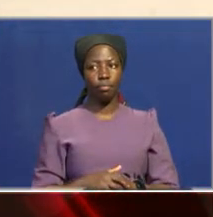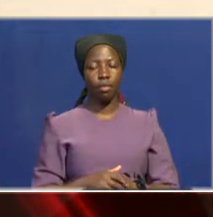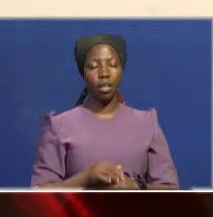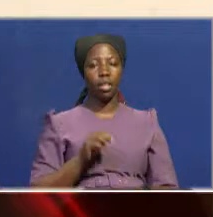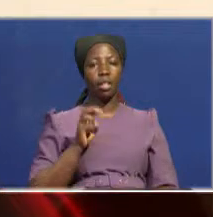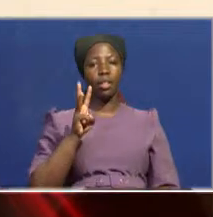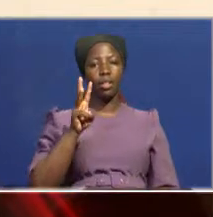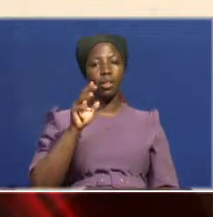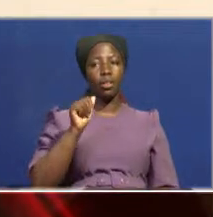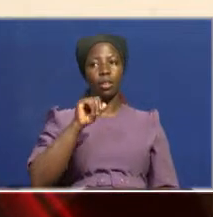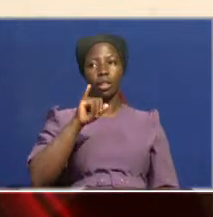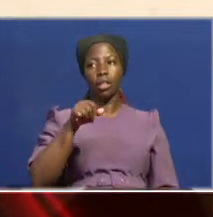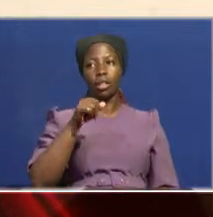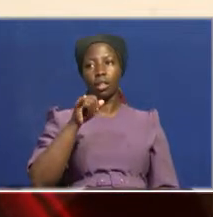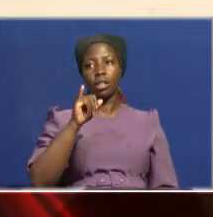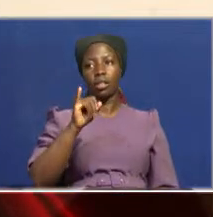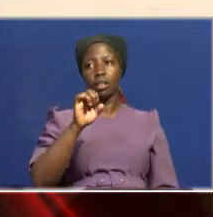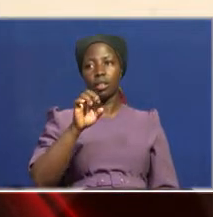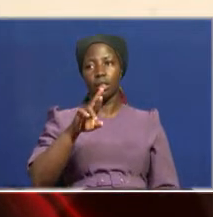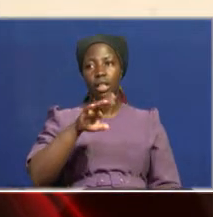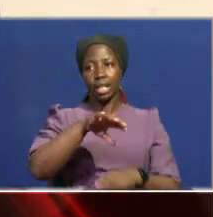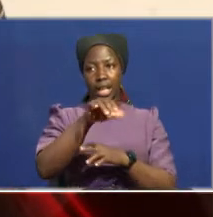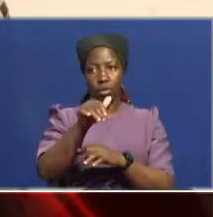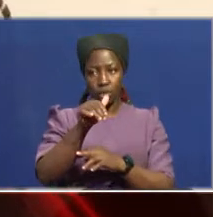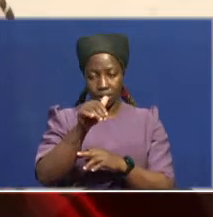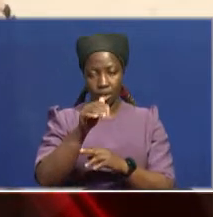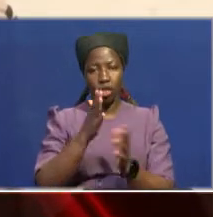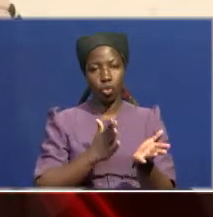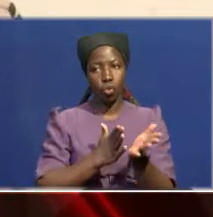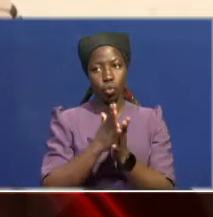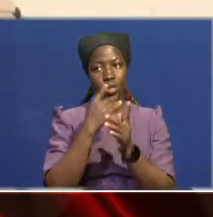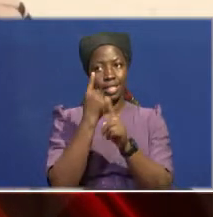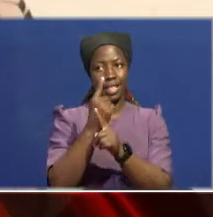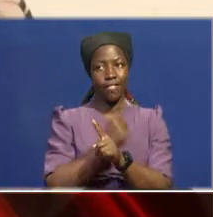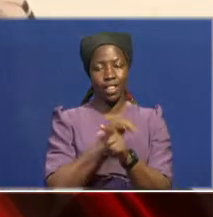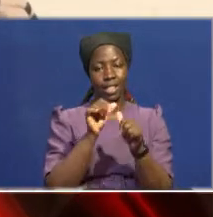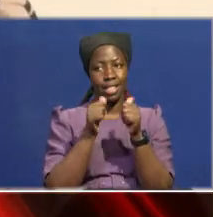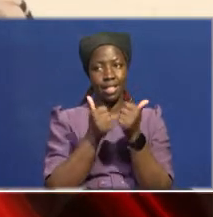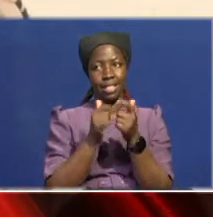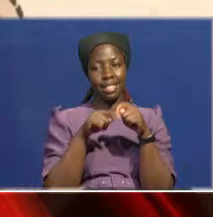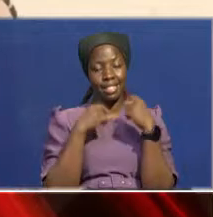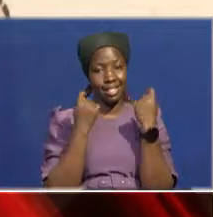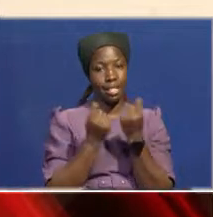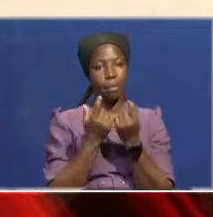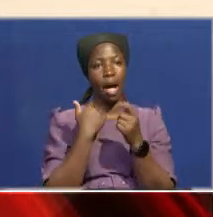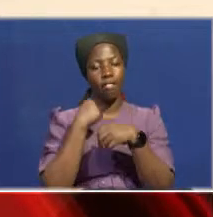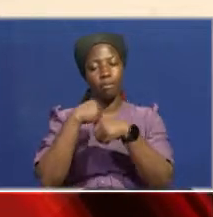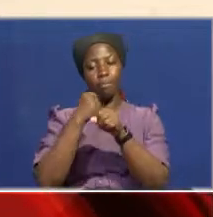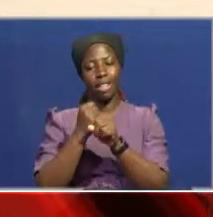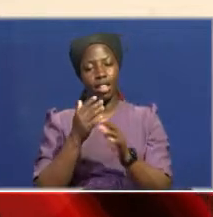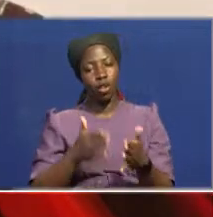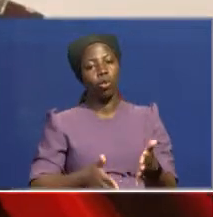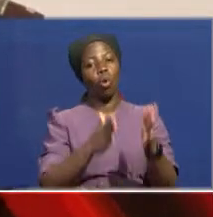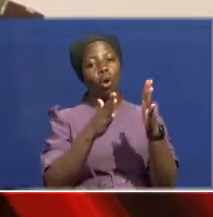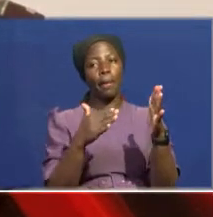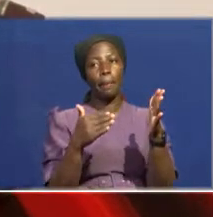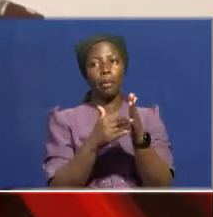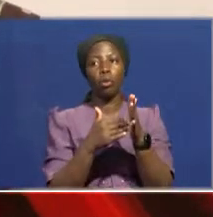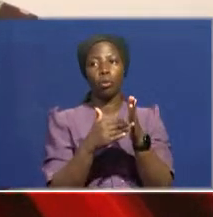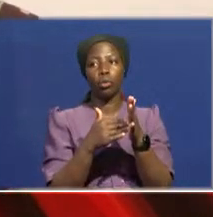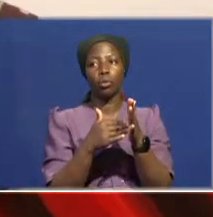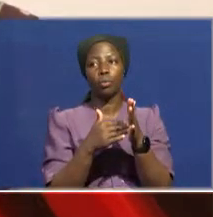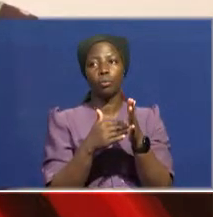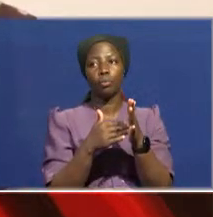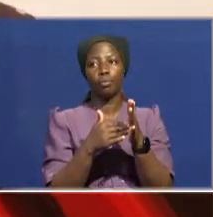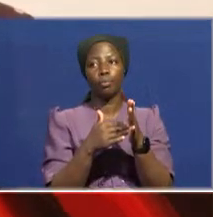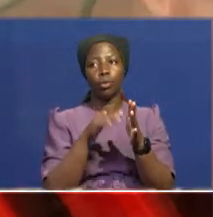Wajir County have been able, through the multi-agency teams, to put necessary roadblocks to counter those